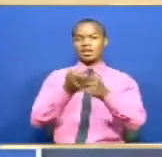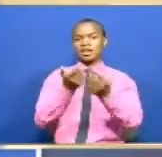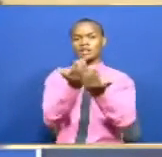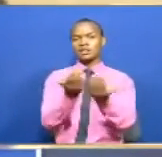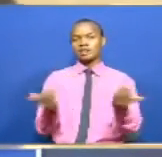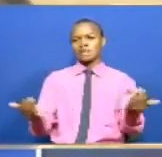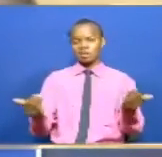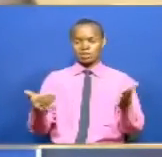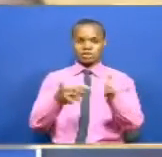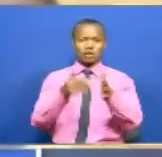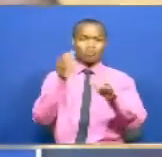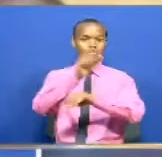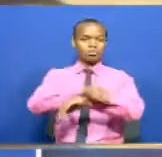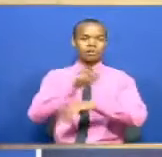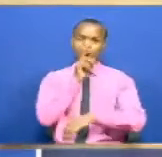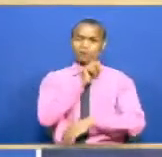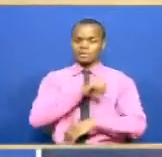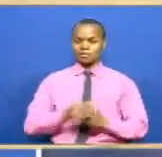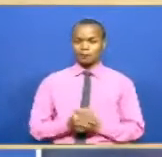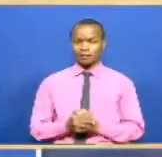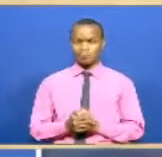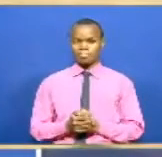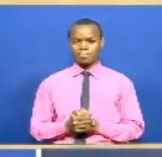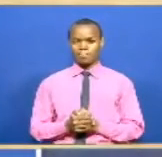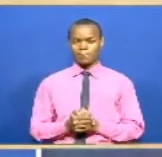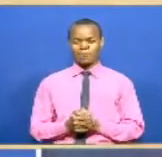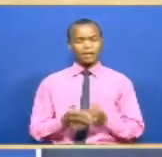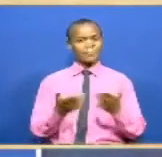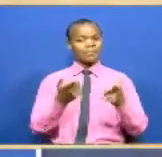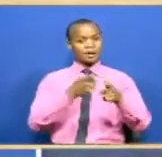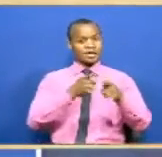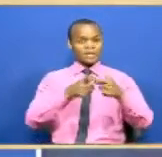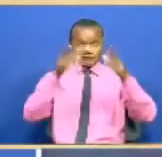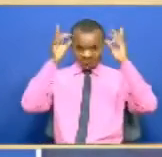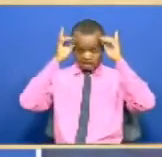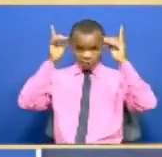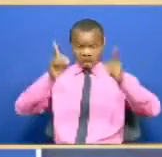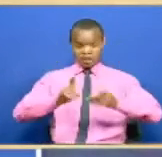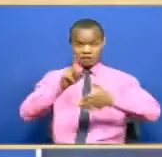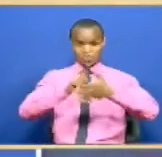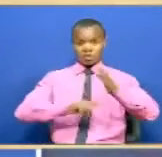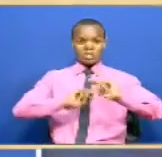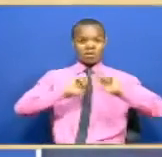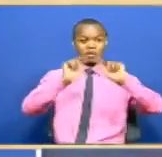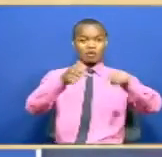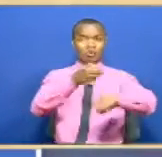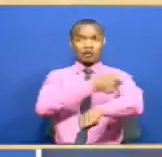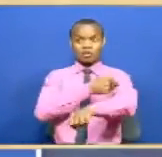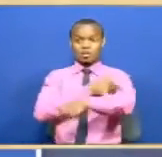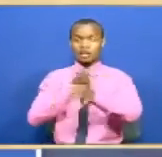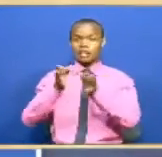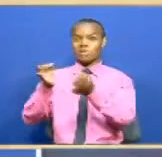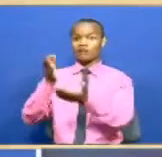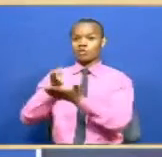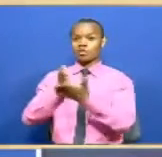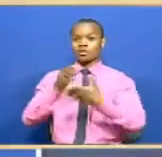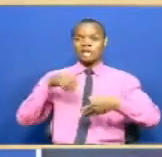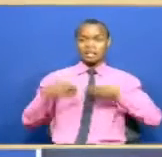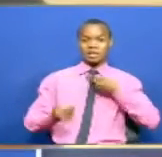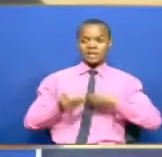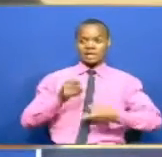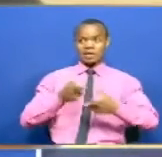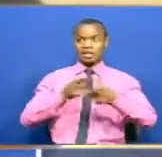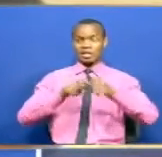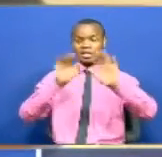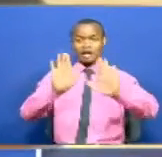choo. Wakati mtoto aliacha kwenda choo, nilipeleka Murumba. Murumba akaniambia kama ulizalia Busia, itabidi urudi tu